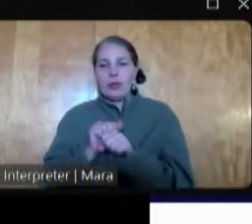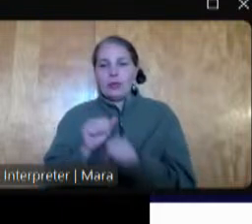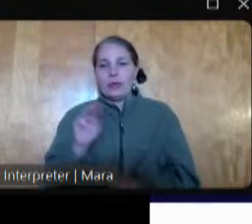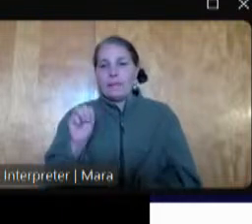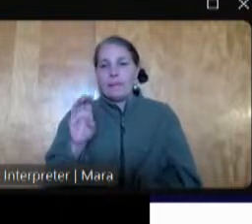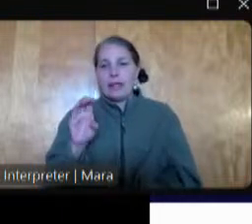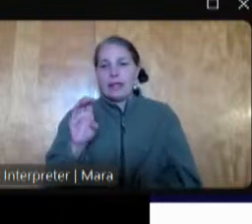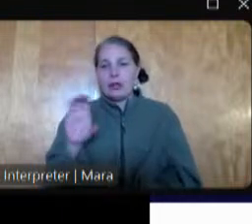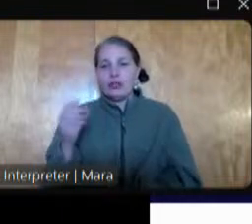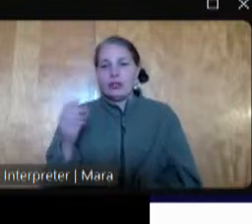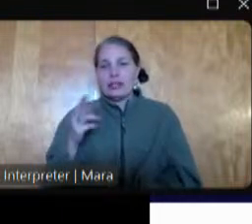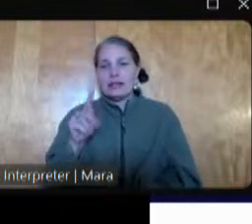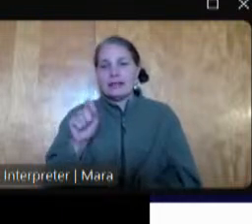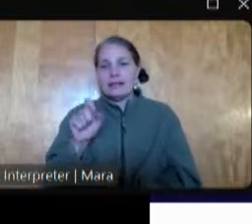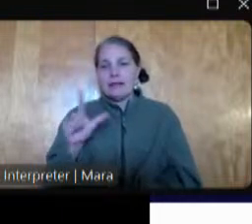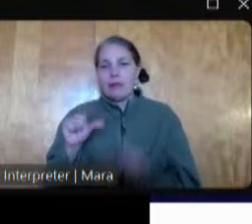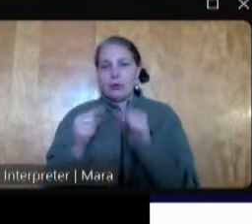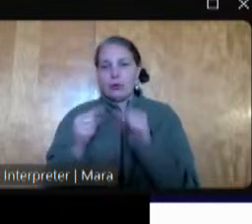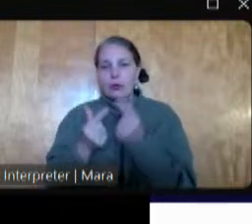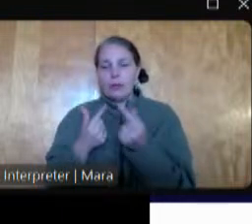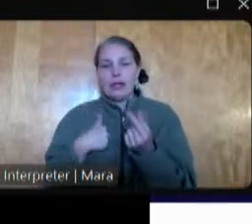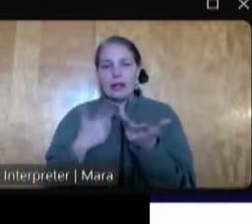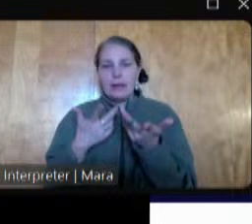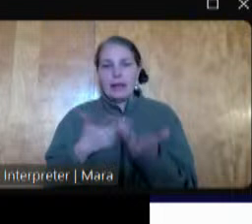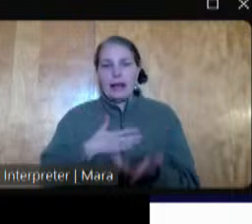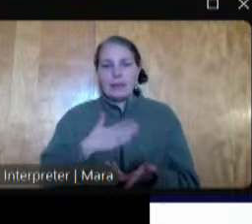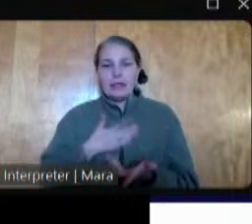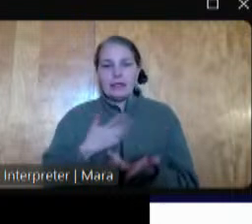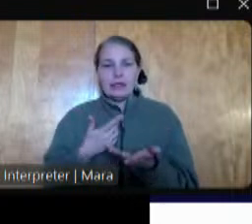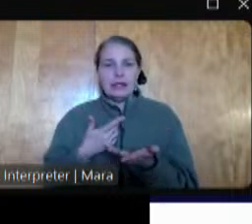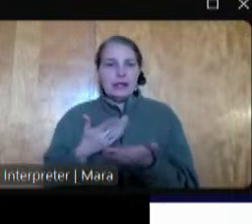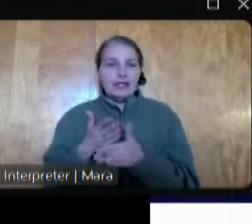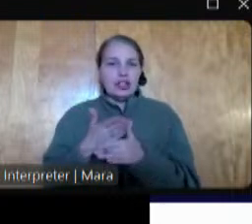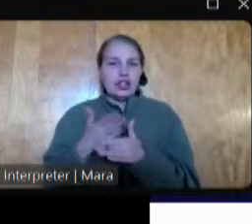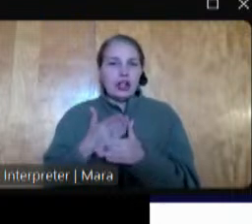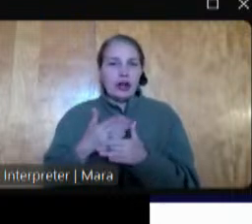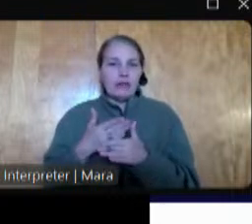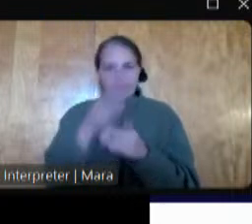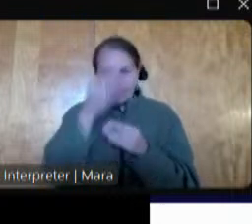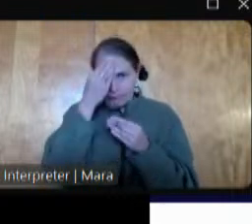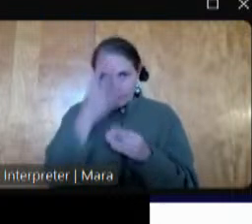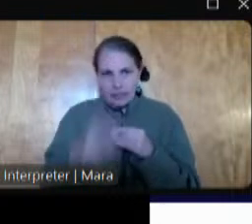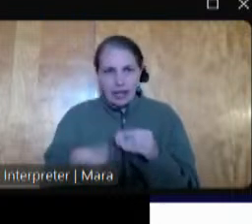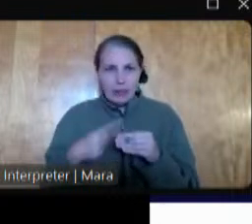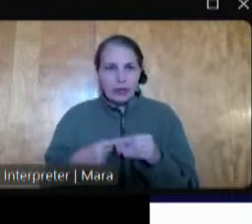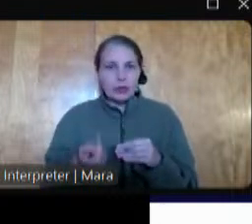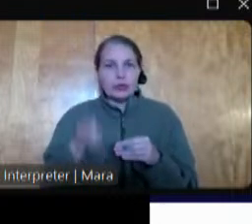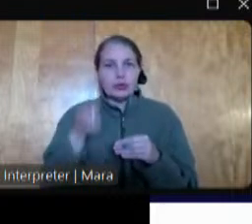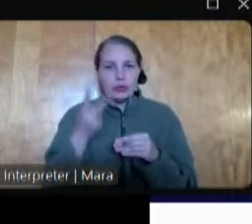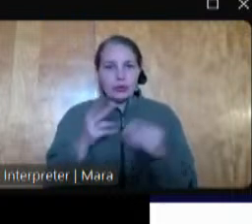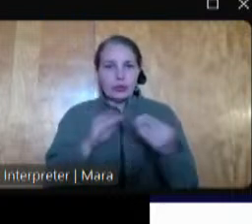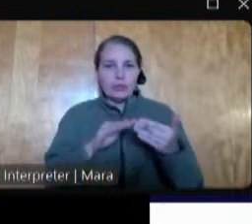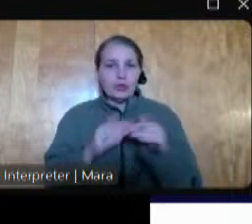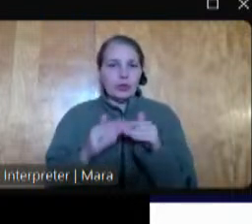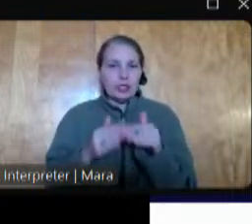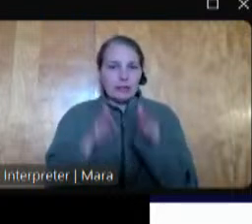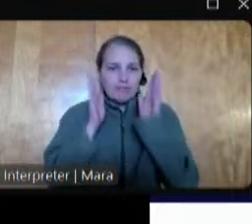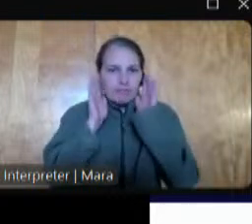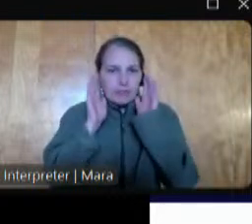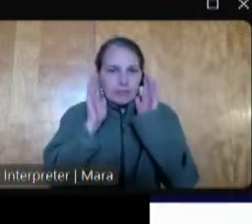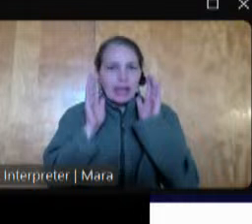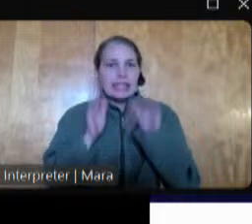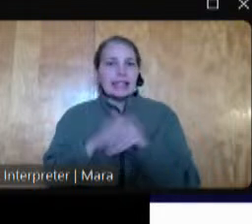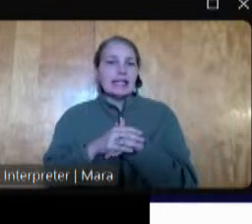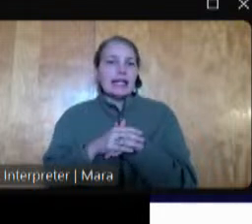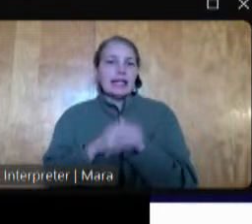share information about the 2 remaining community listening sessions that we're hosting, focused on gathering community member input regarding